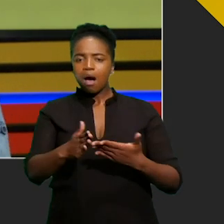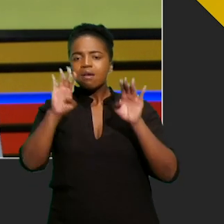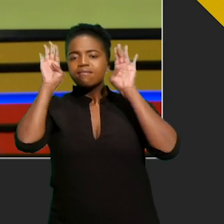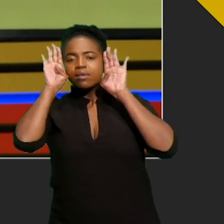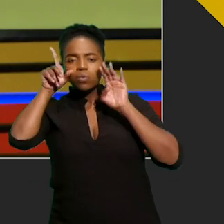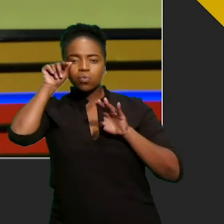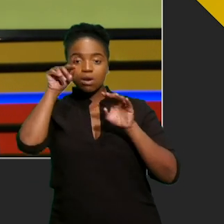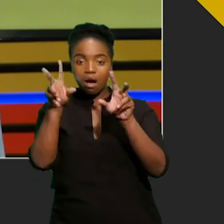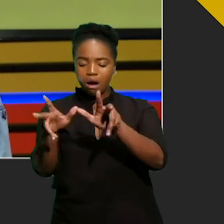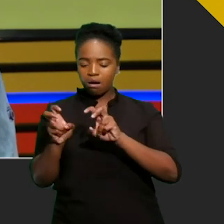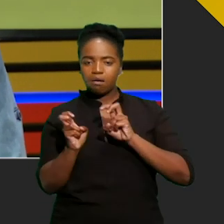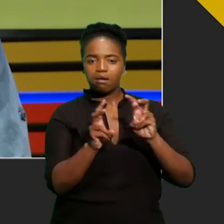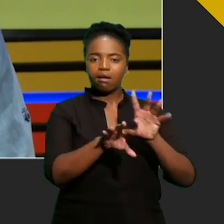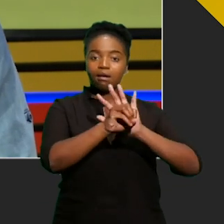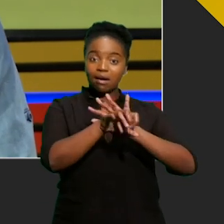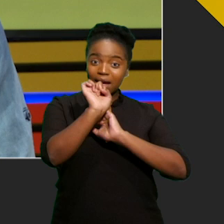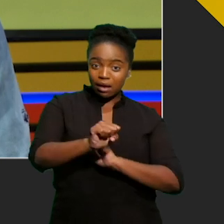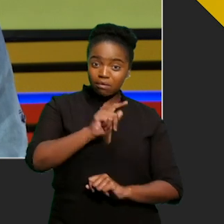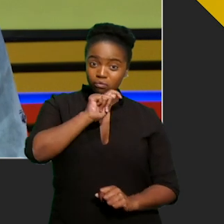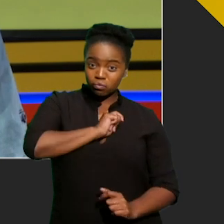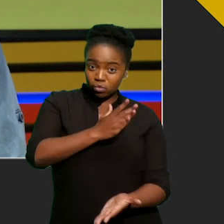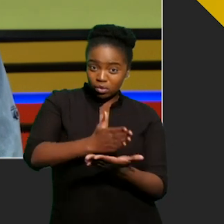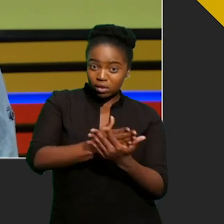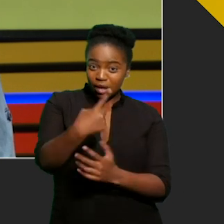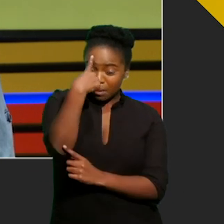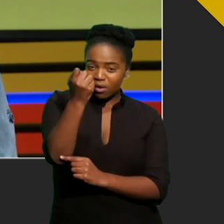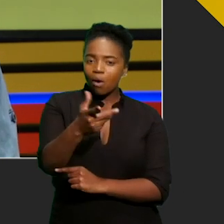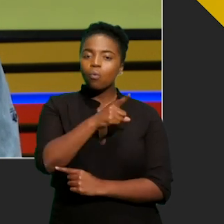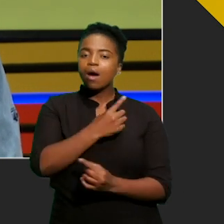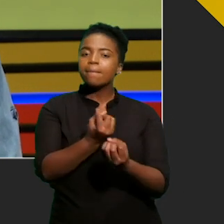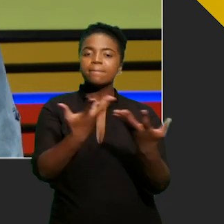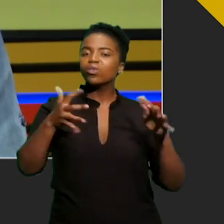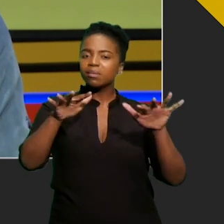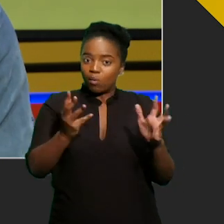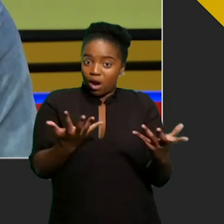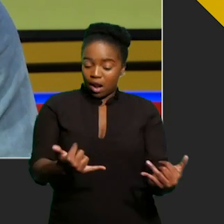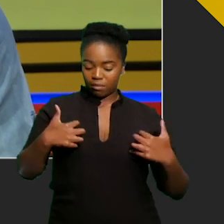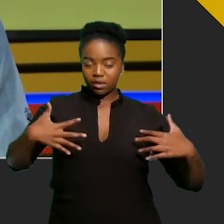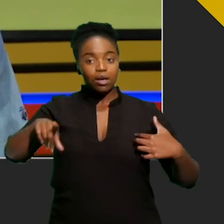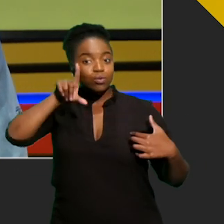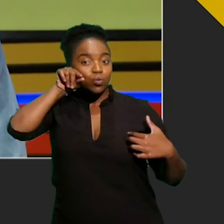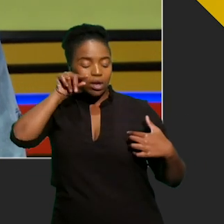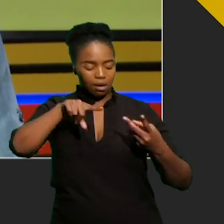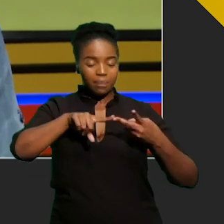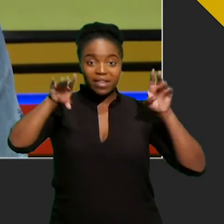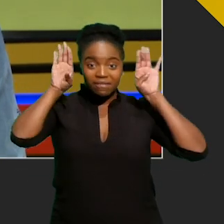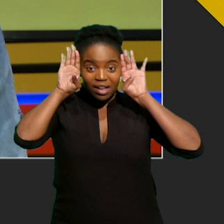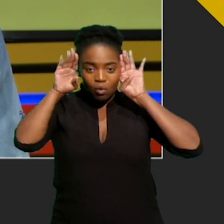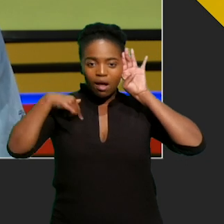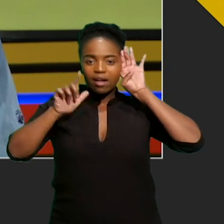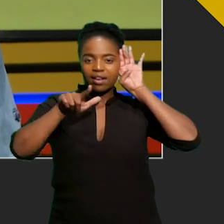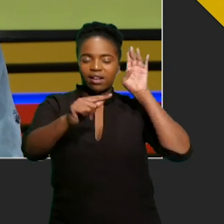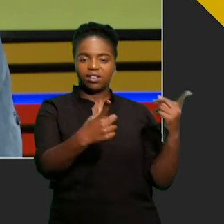bayozenza ama-athikhili into esingayithemba leyo because esikhathini samanje abantu abaningi sebaqala ku-Twitter baqala ku-Facebook before